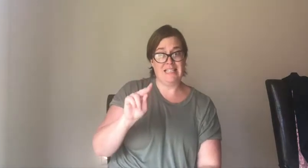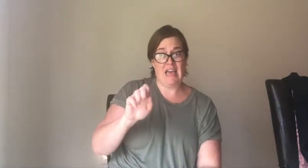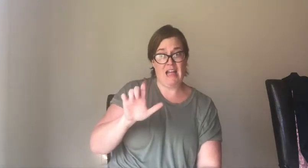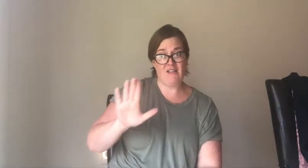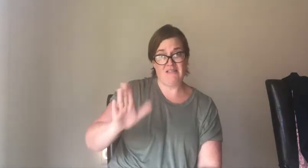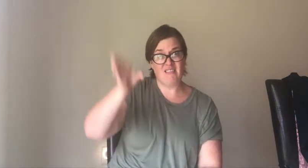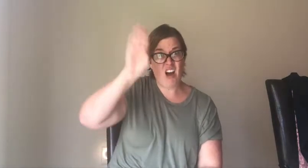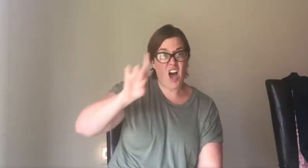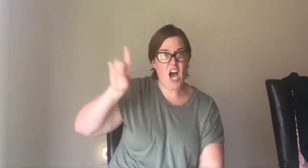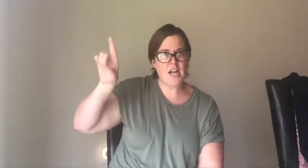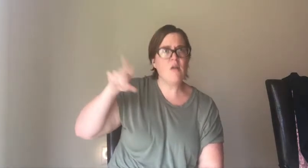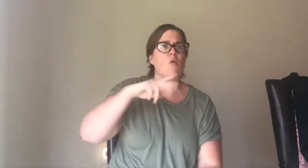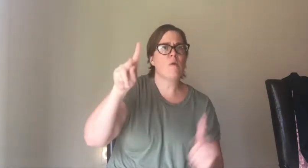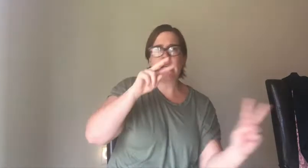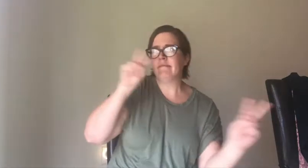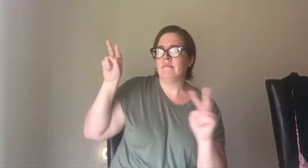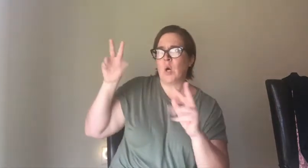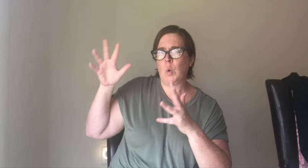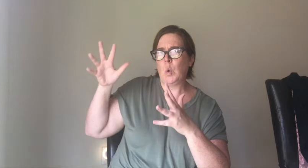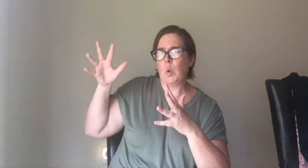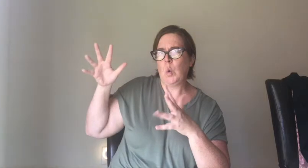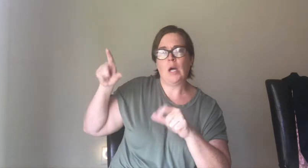den. They're killed instantly.